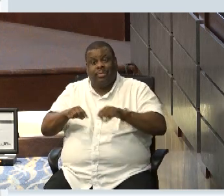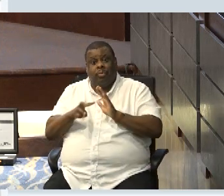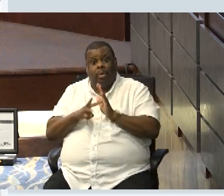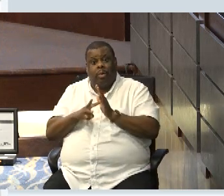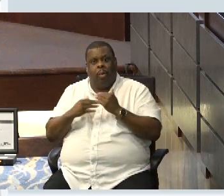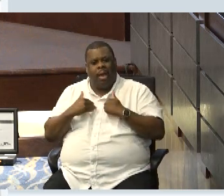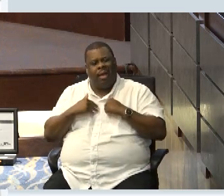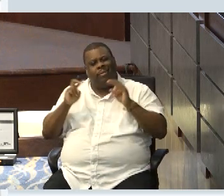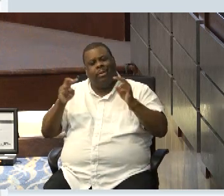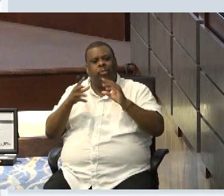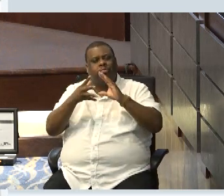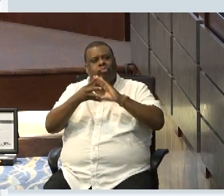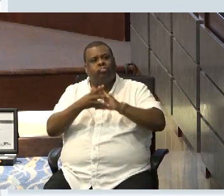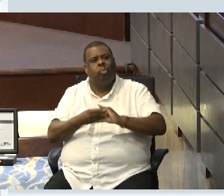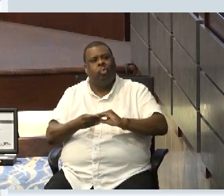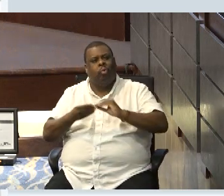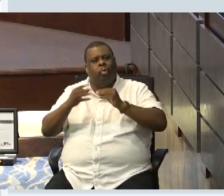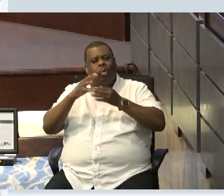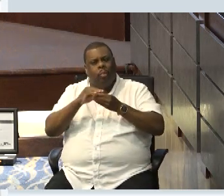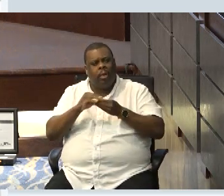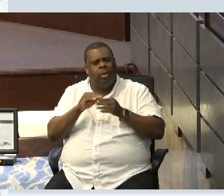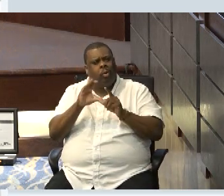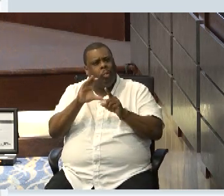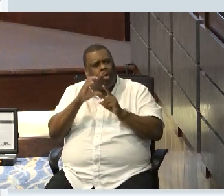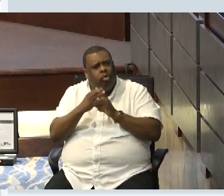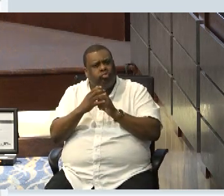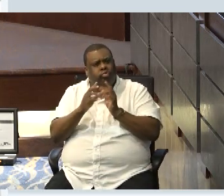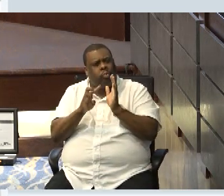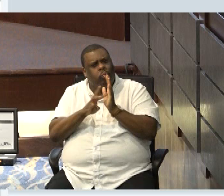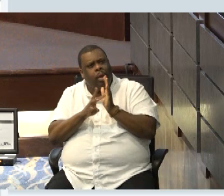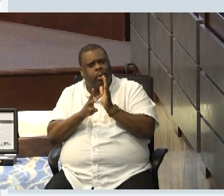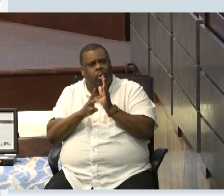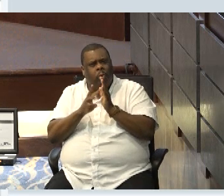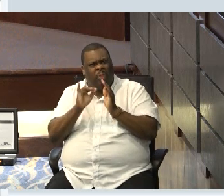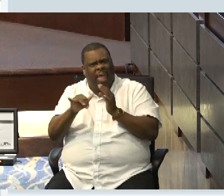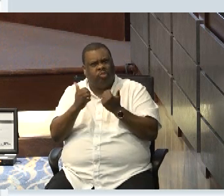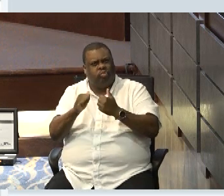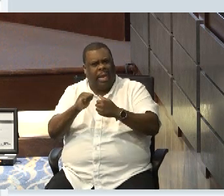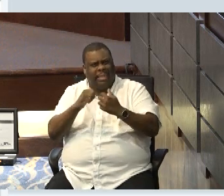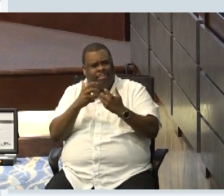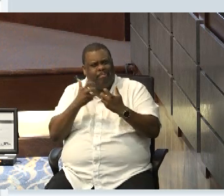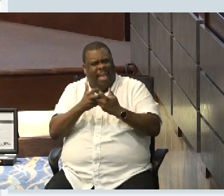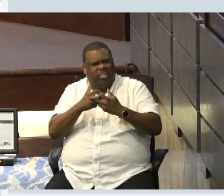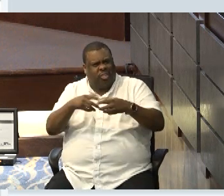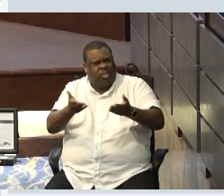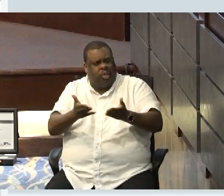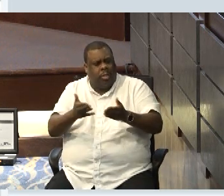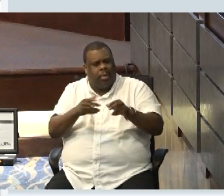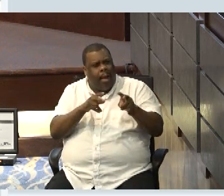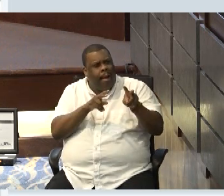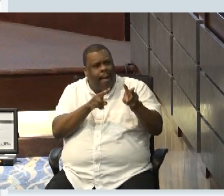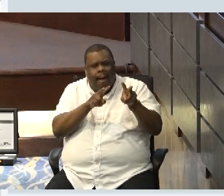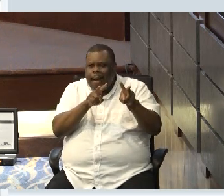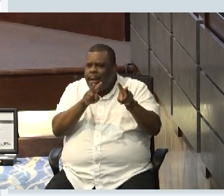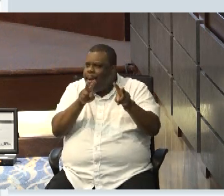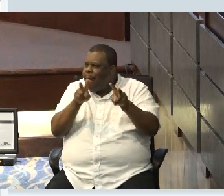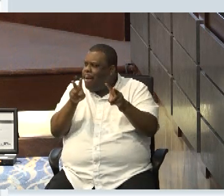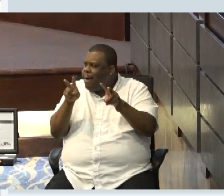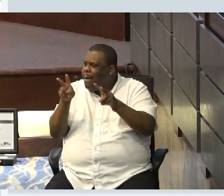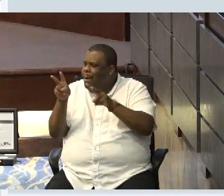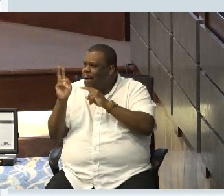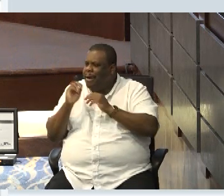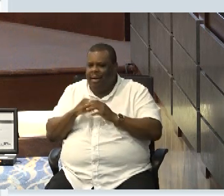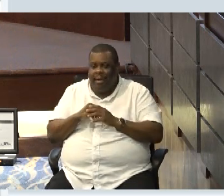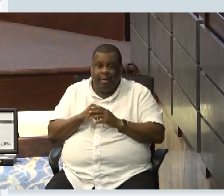project is built around that. And they were really taken by some of these images over time of Waco City Hall